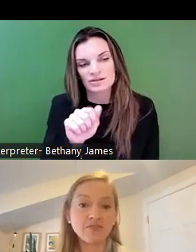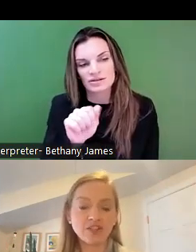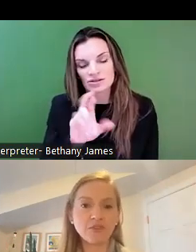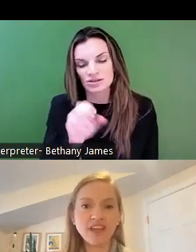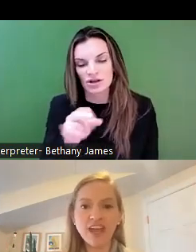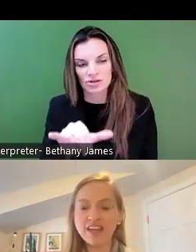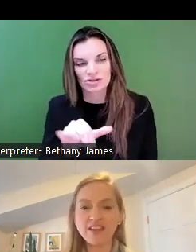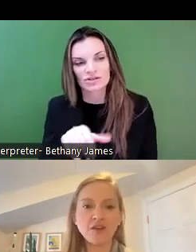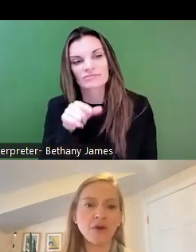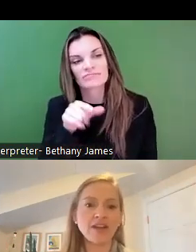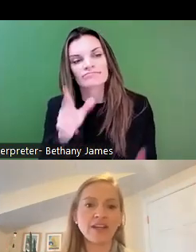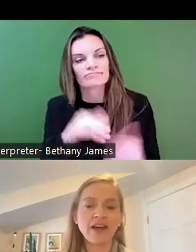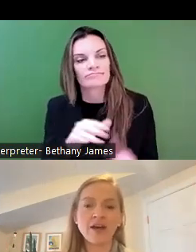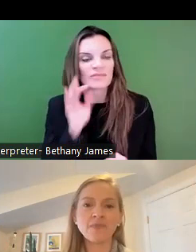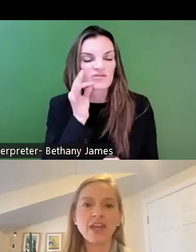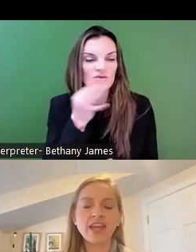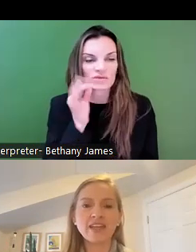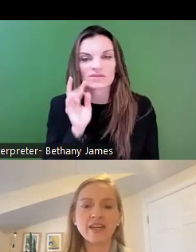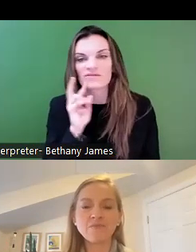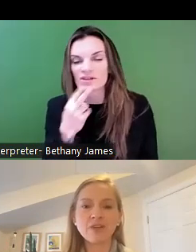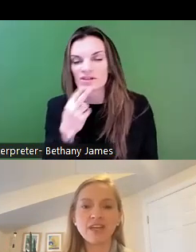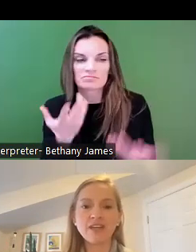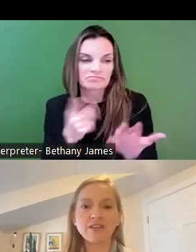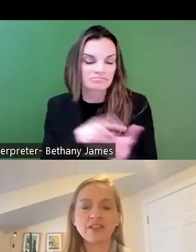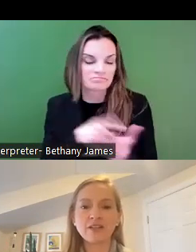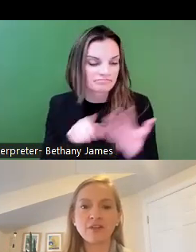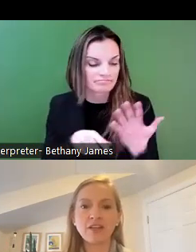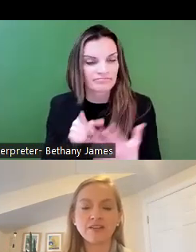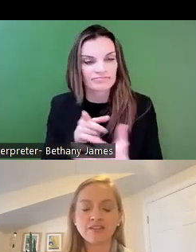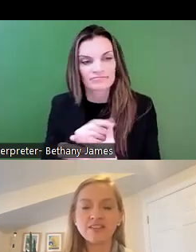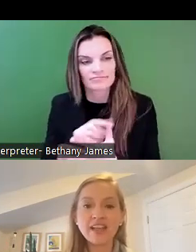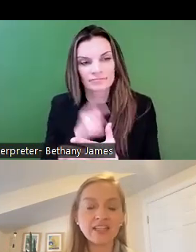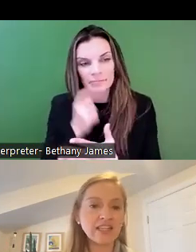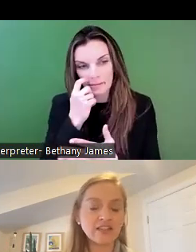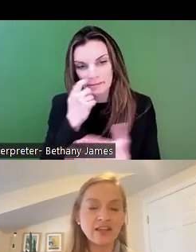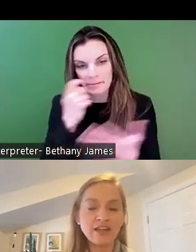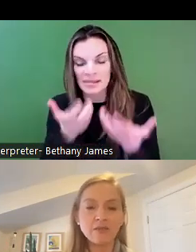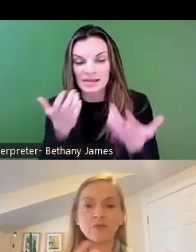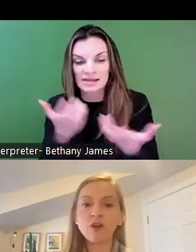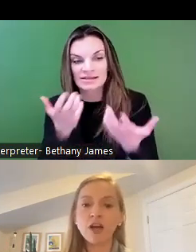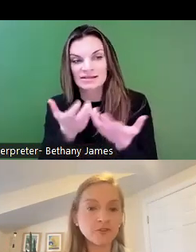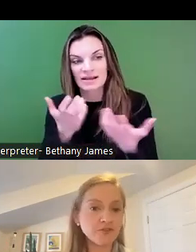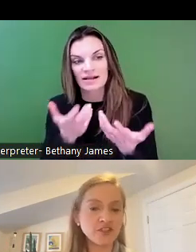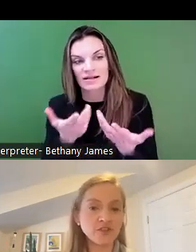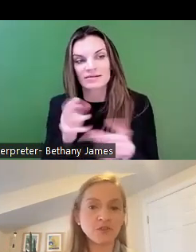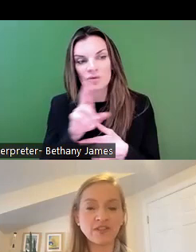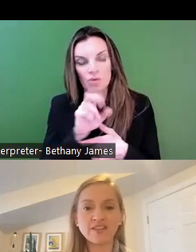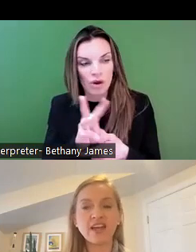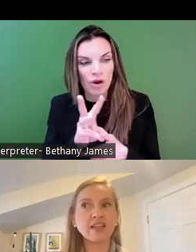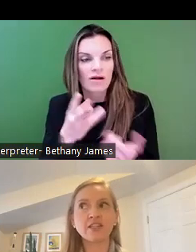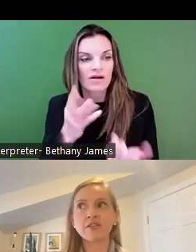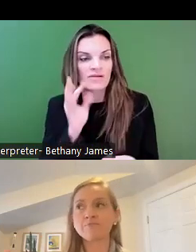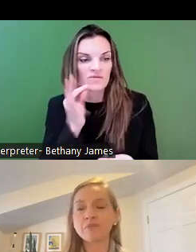fruits and vegetables, anything you want. These can be a salad, it can be raw fruits or vegetables